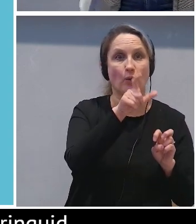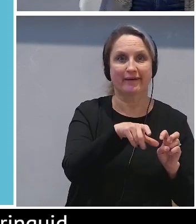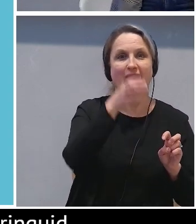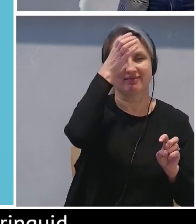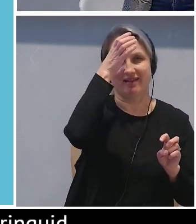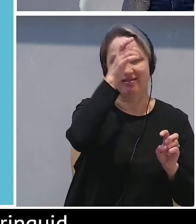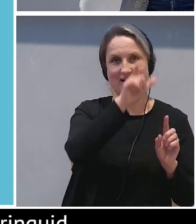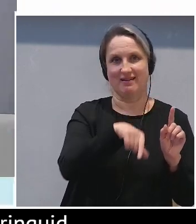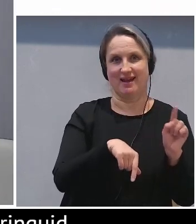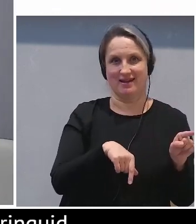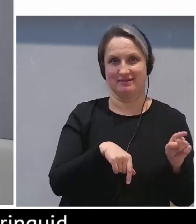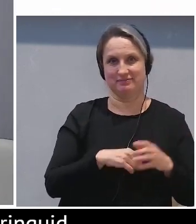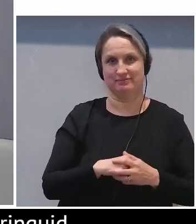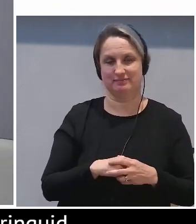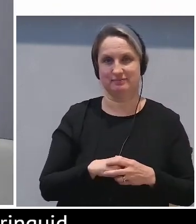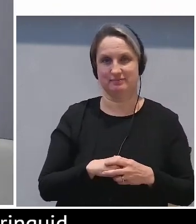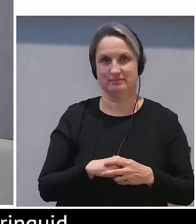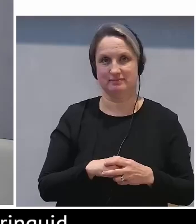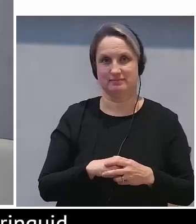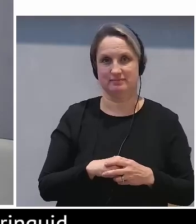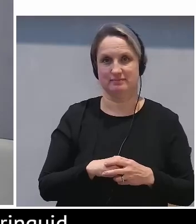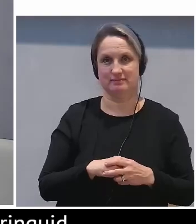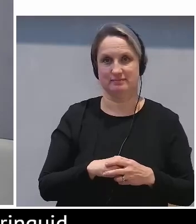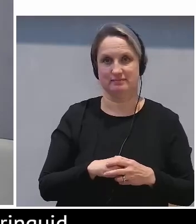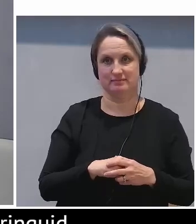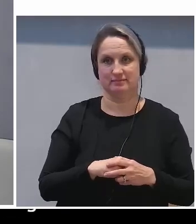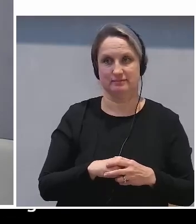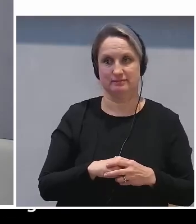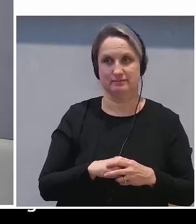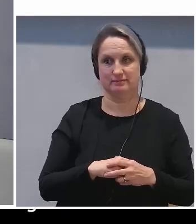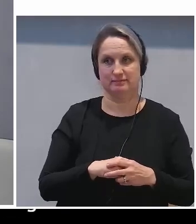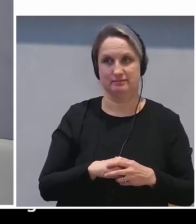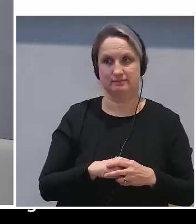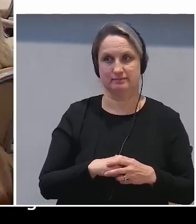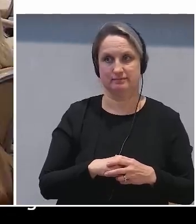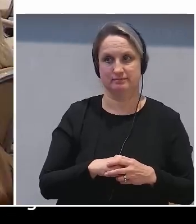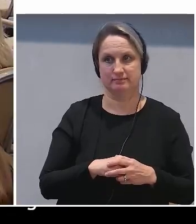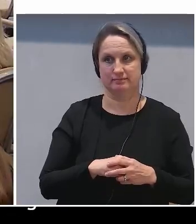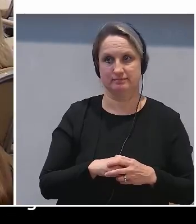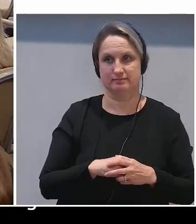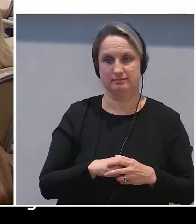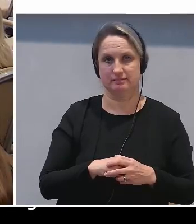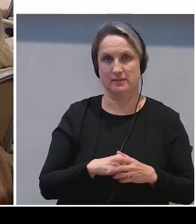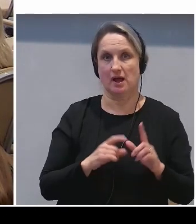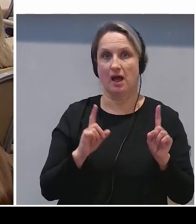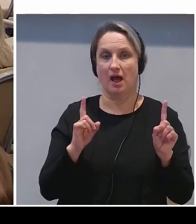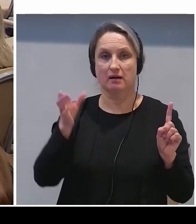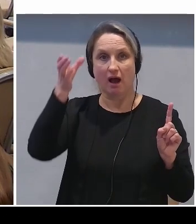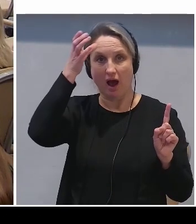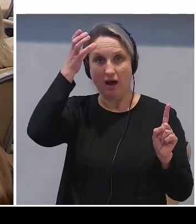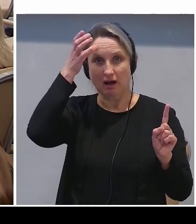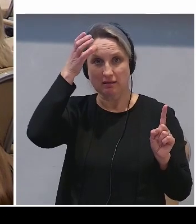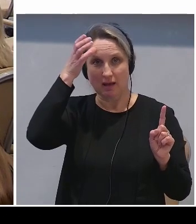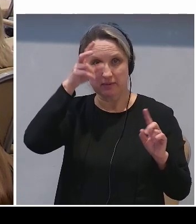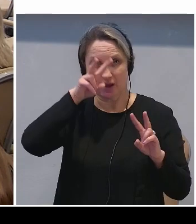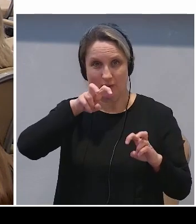hires or that hosts the principal investigator is the sponsor, and many times they are not so much aware of what are the responsibilities of a sponsor, and there